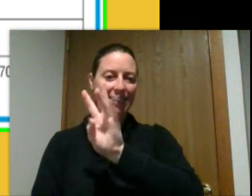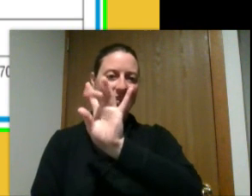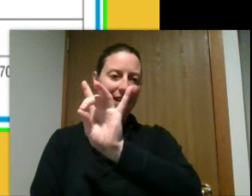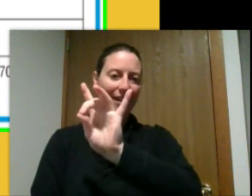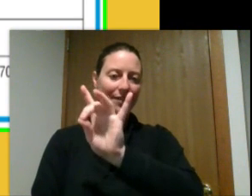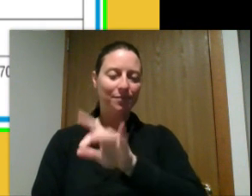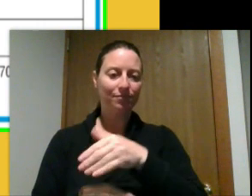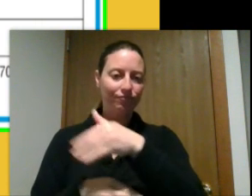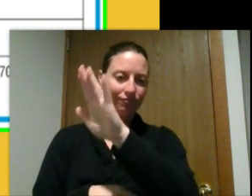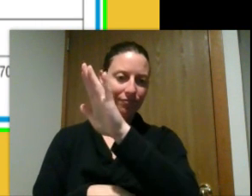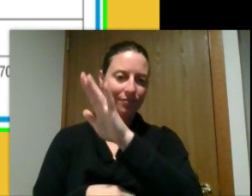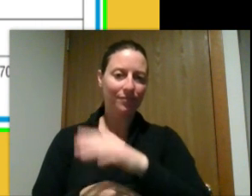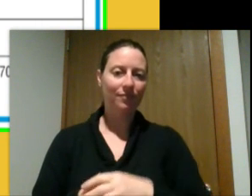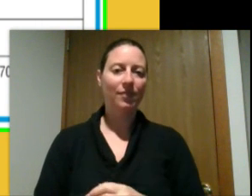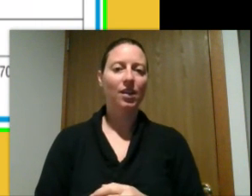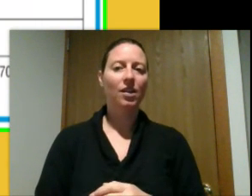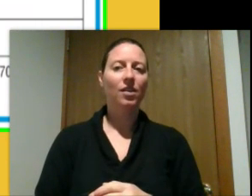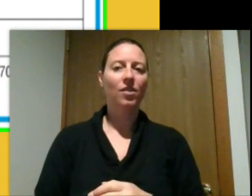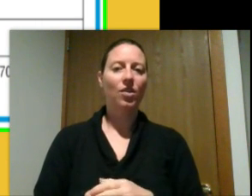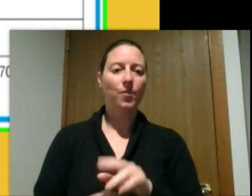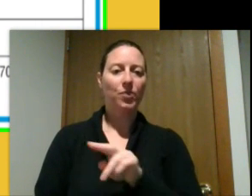The horizontal